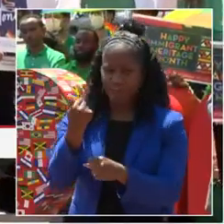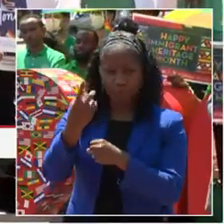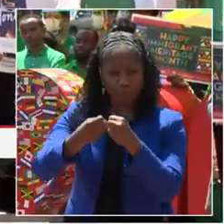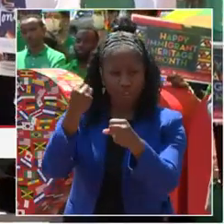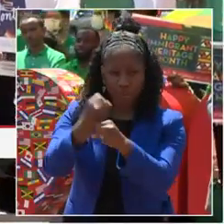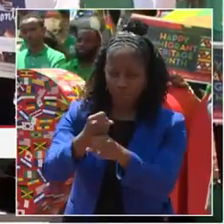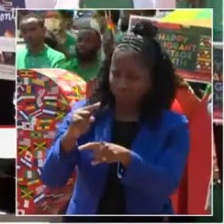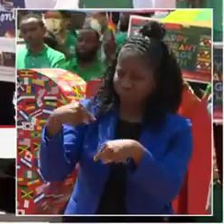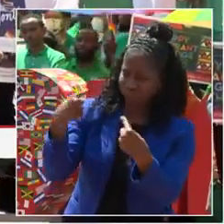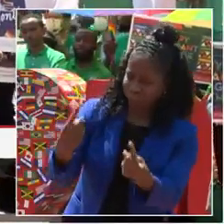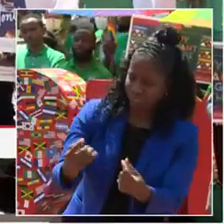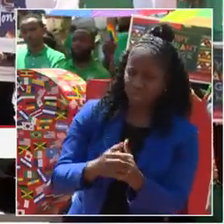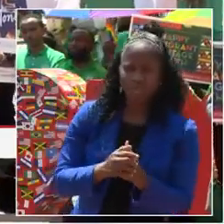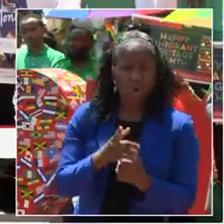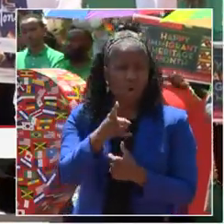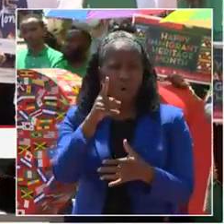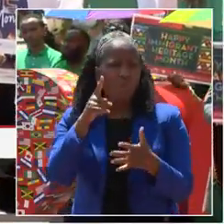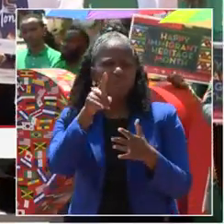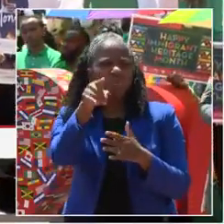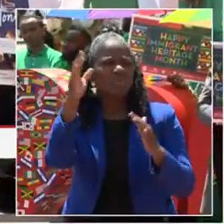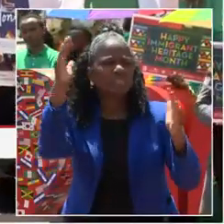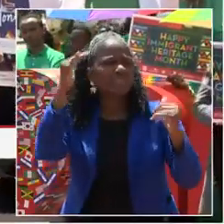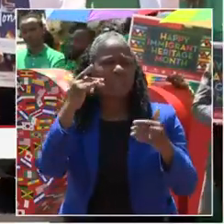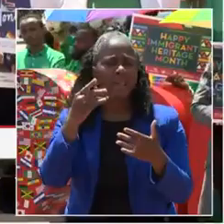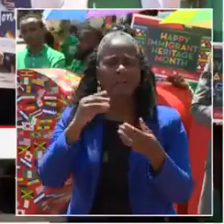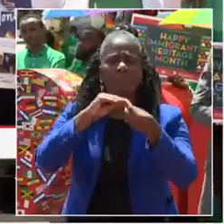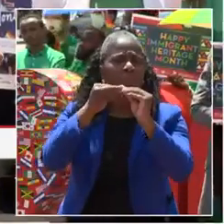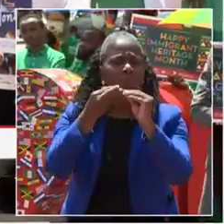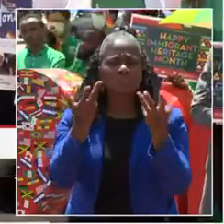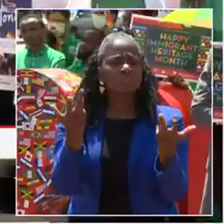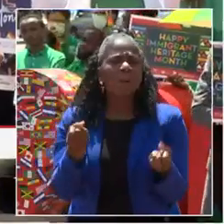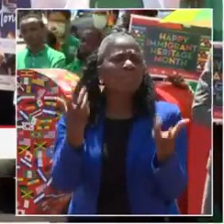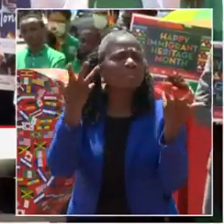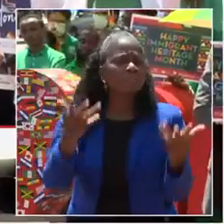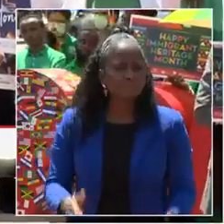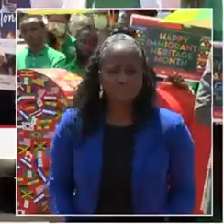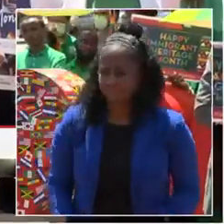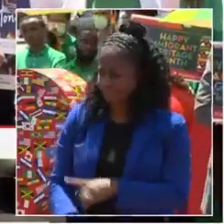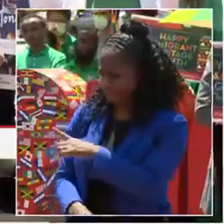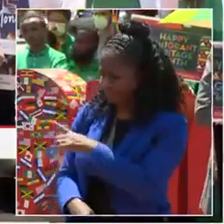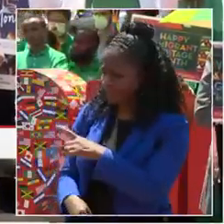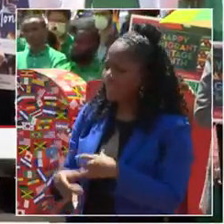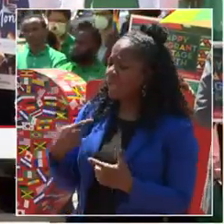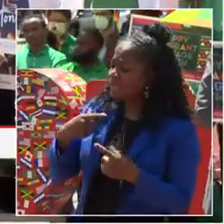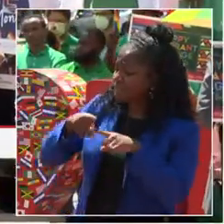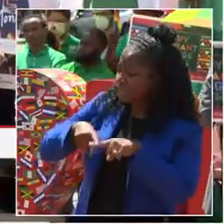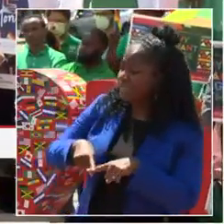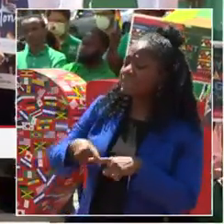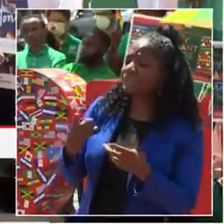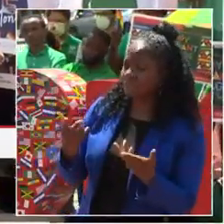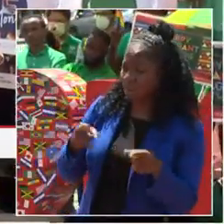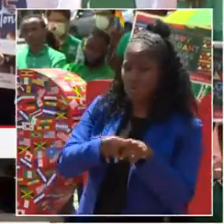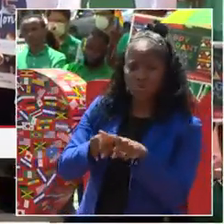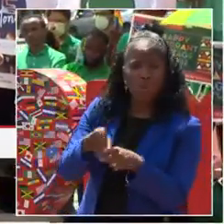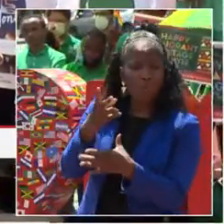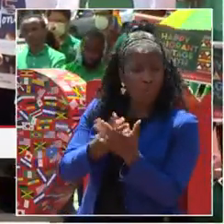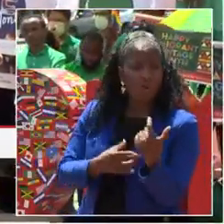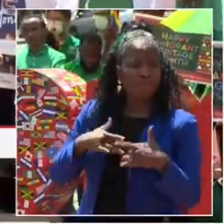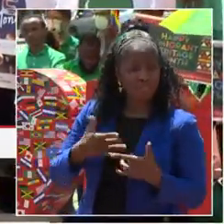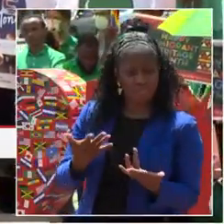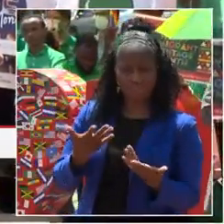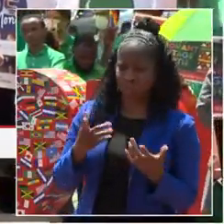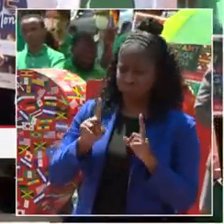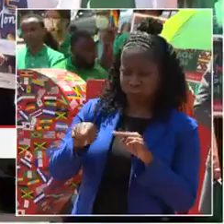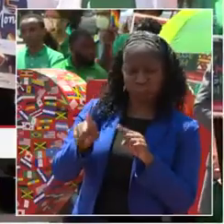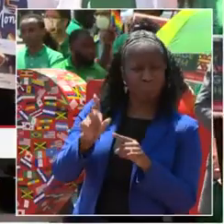crowd size for these two individual events? Well, it depends. I think that both events will be certainly well attended. When